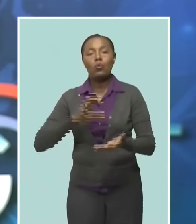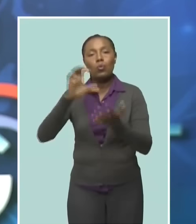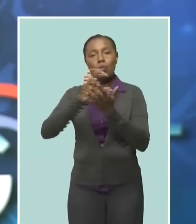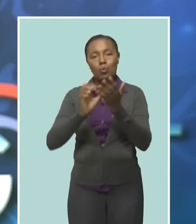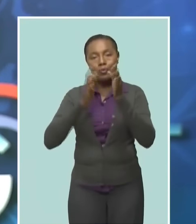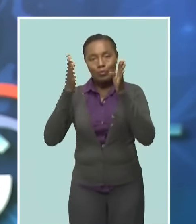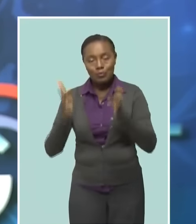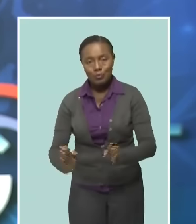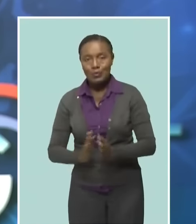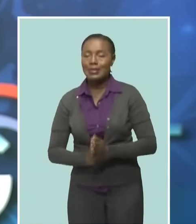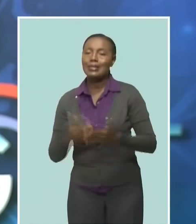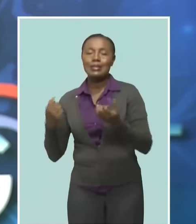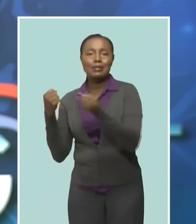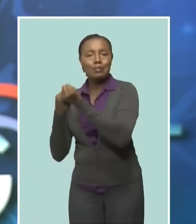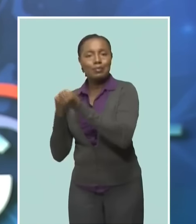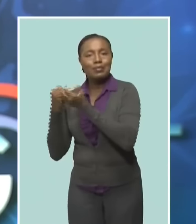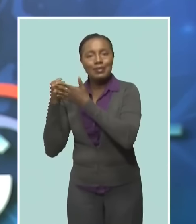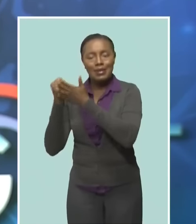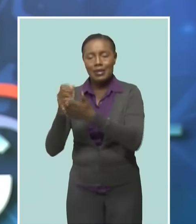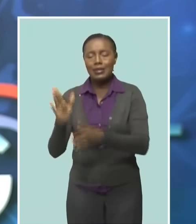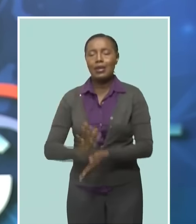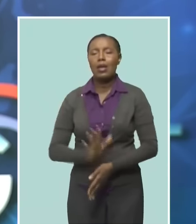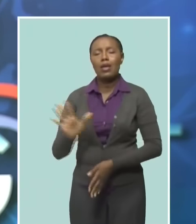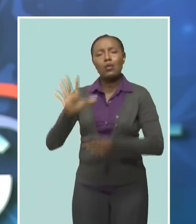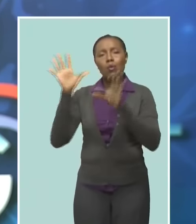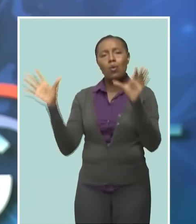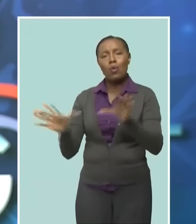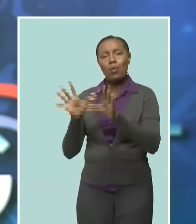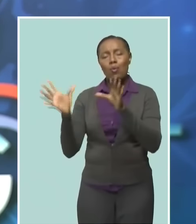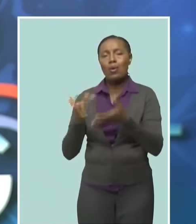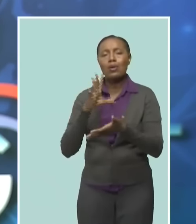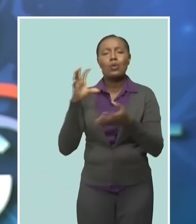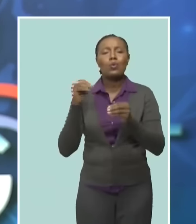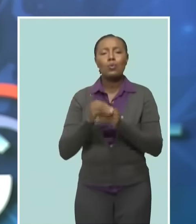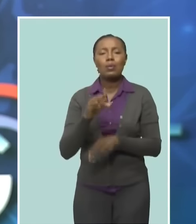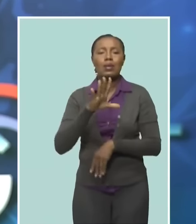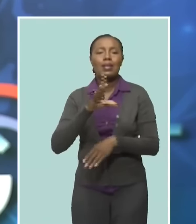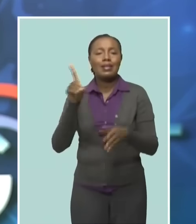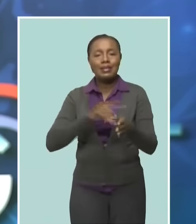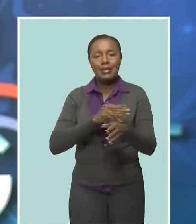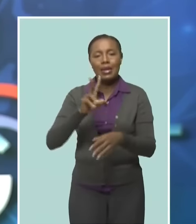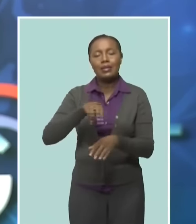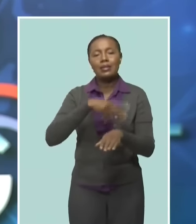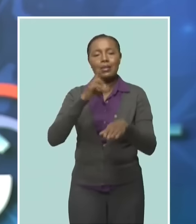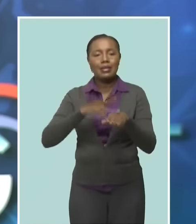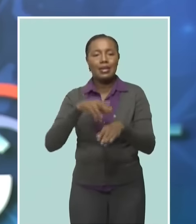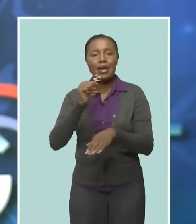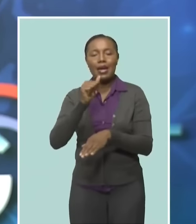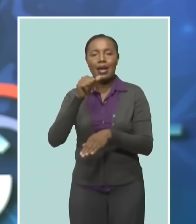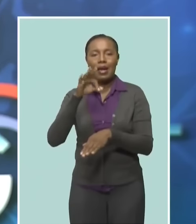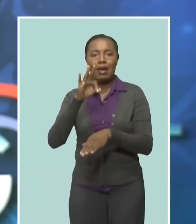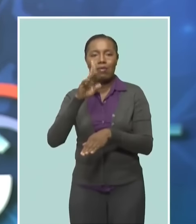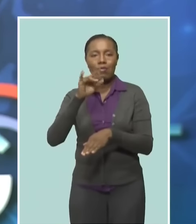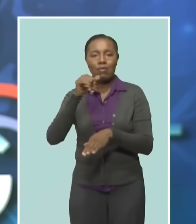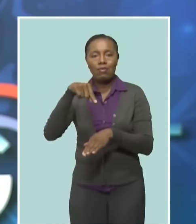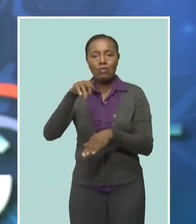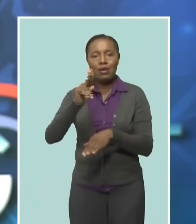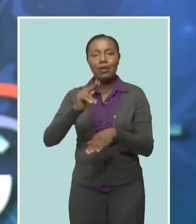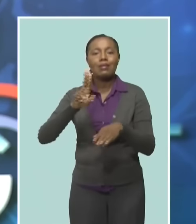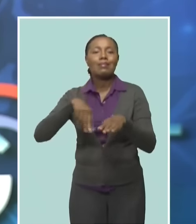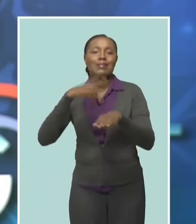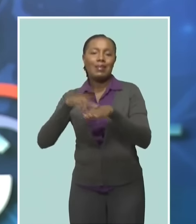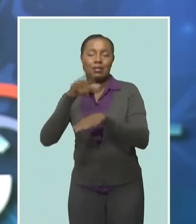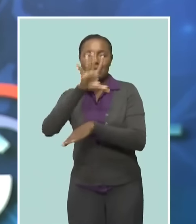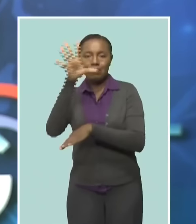mentor, she says his presence has been felt in the work of such groups as Danse Nationale Afrique, Dancing Africa,